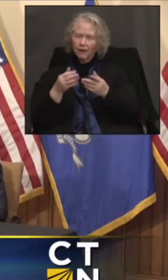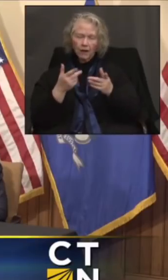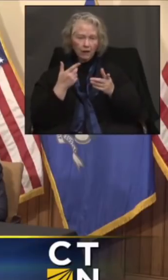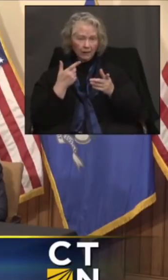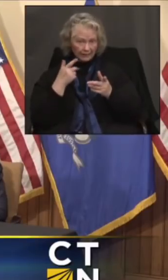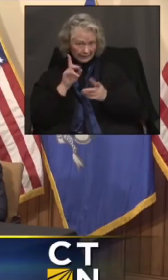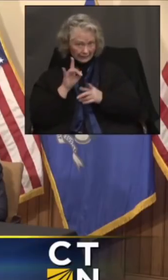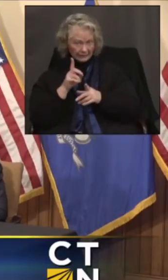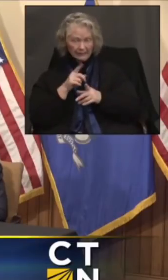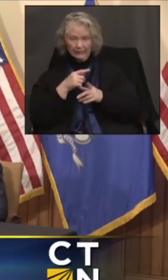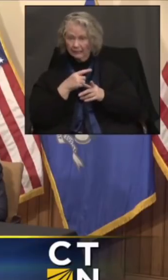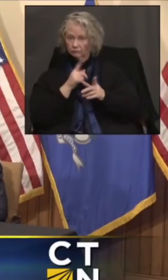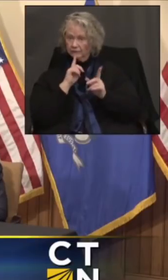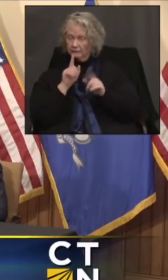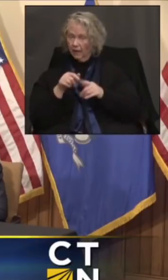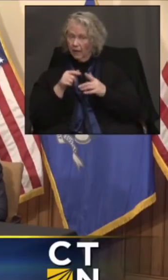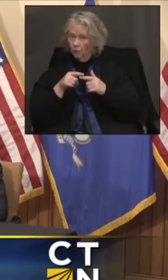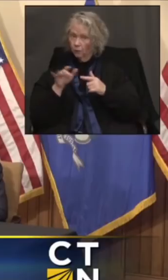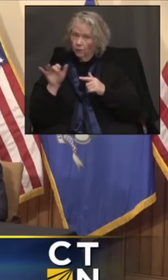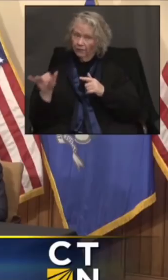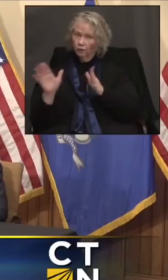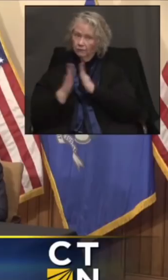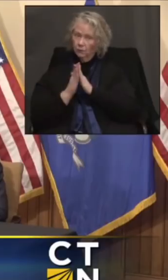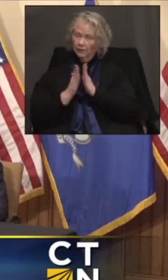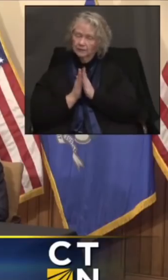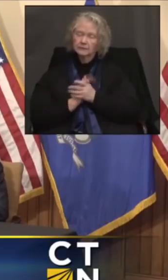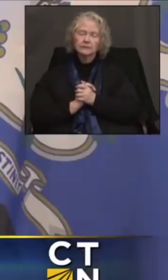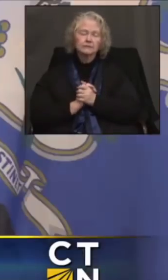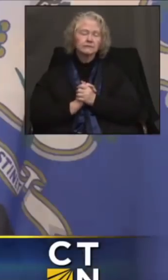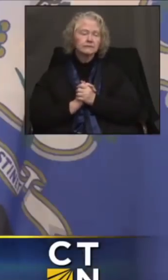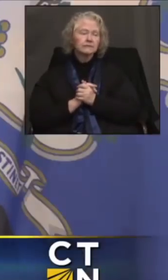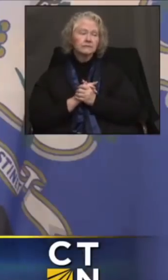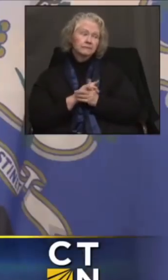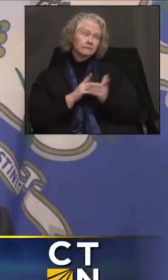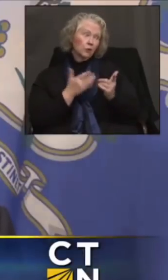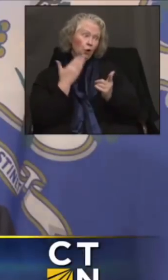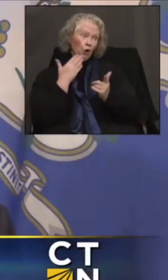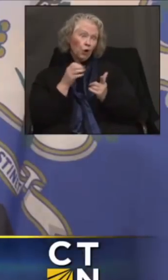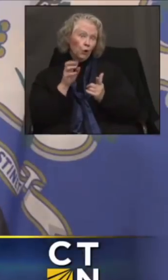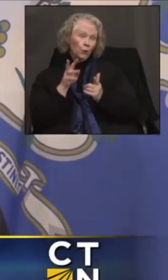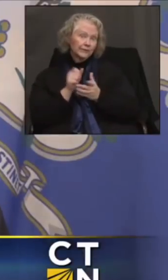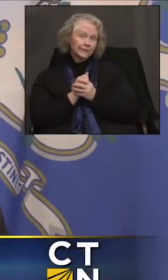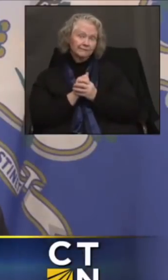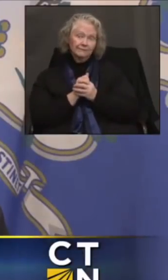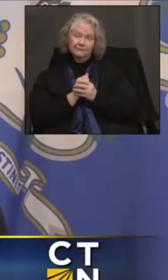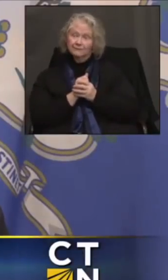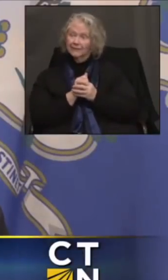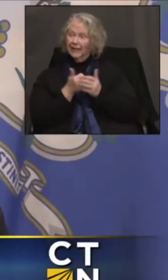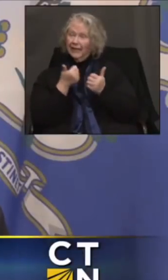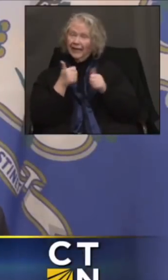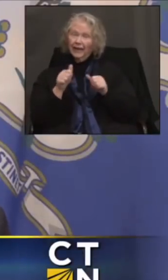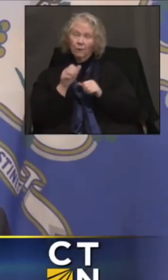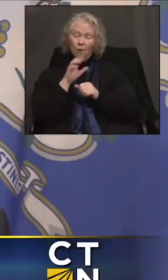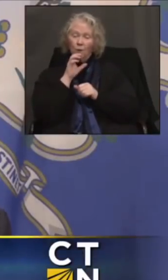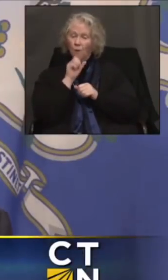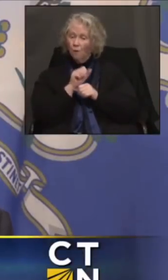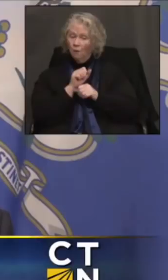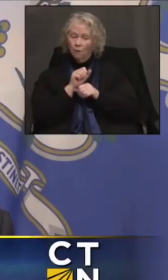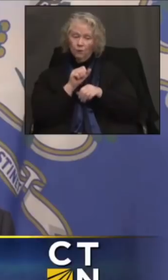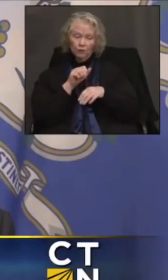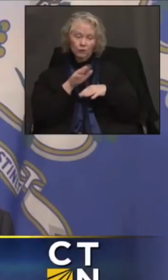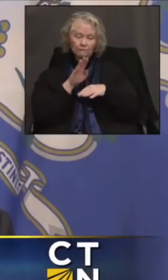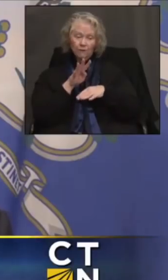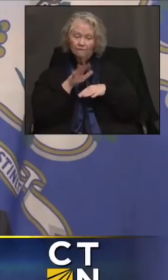wondering if you have a response to this request from them. The good news is that everybody over 45 is available